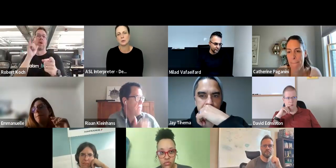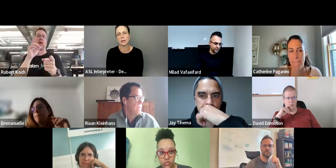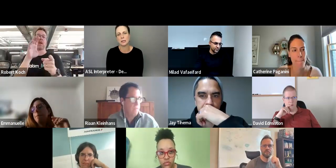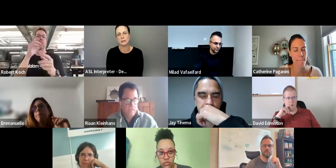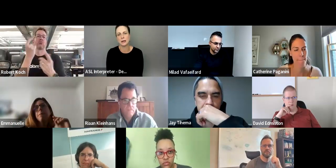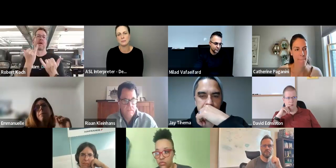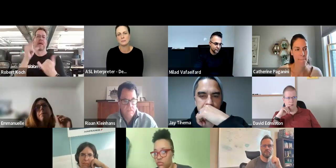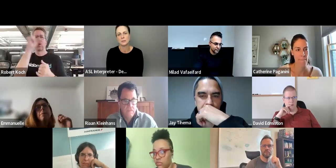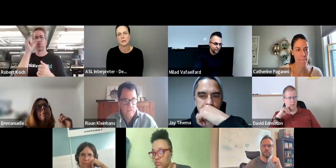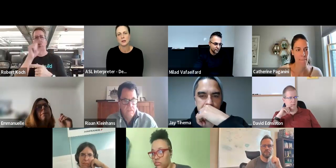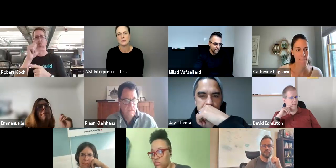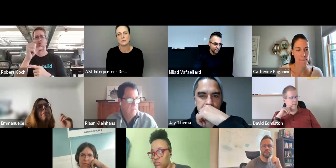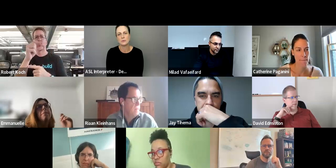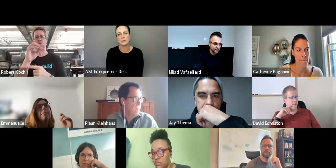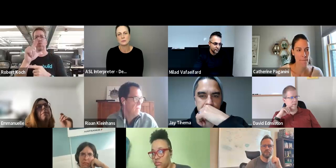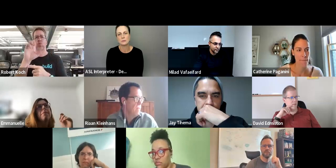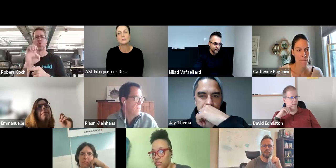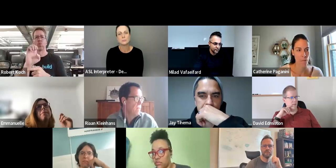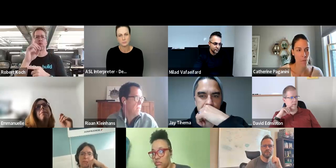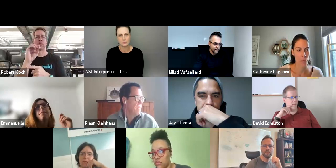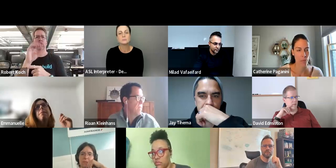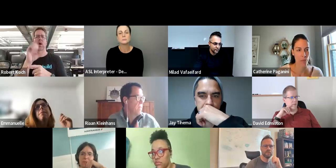I'll help you get in.